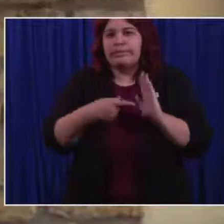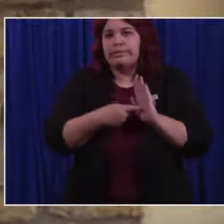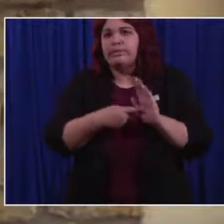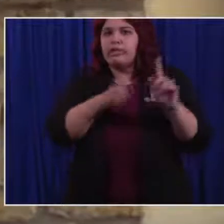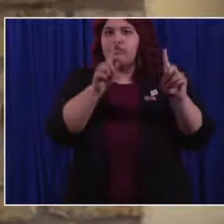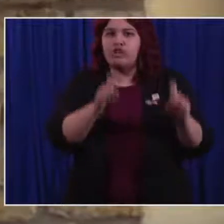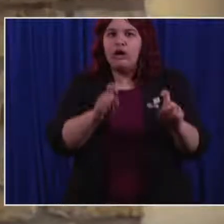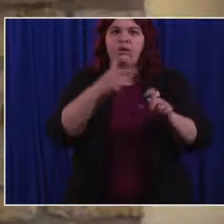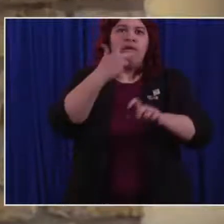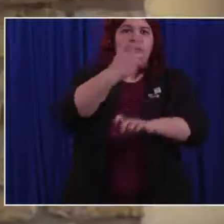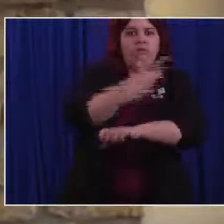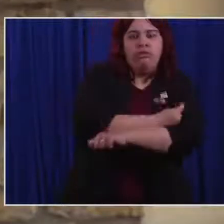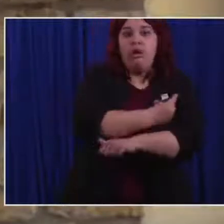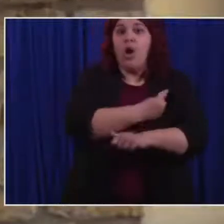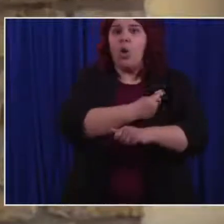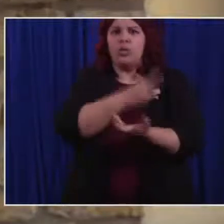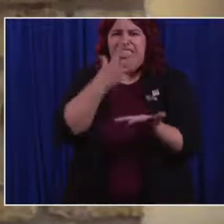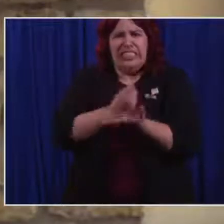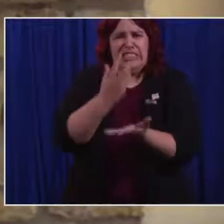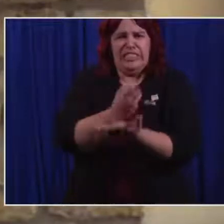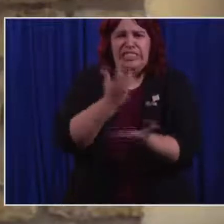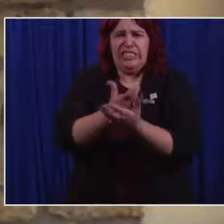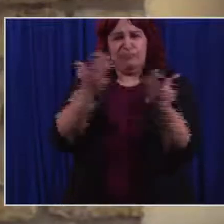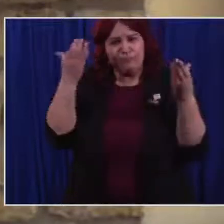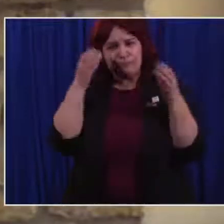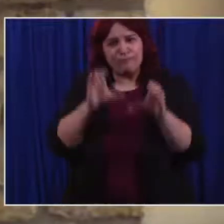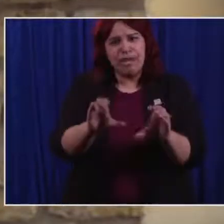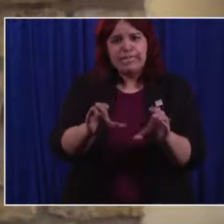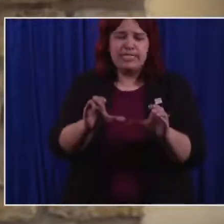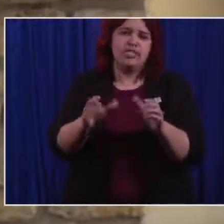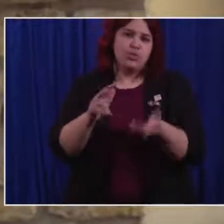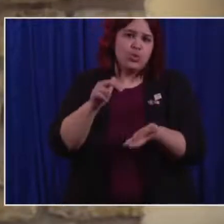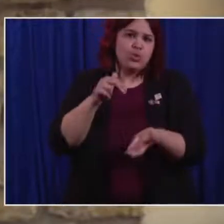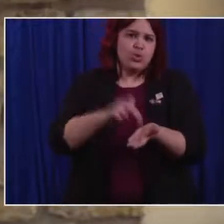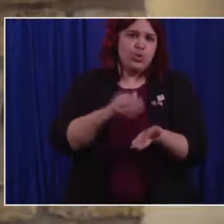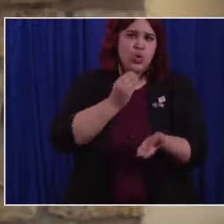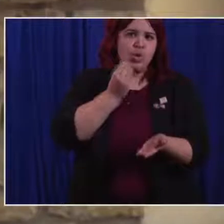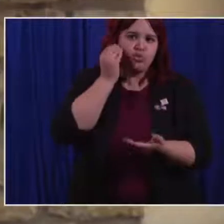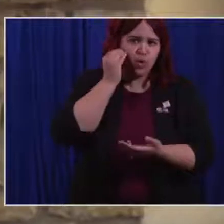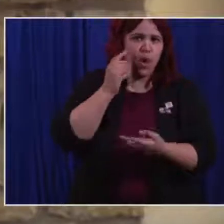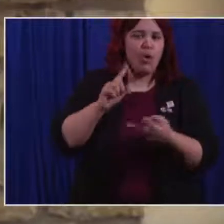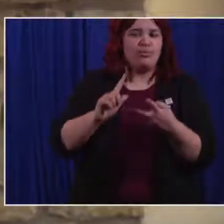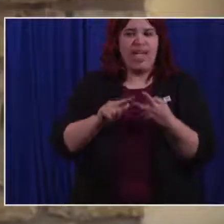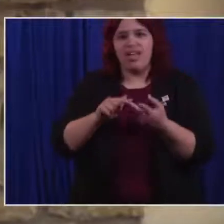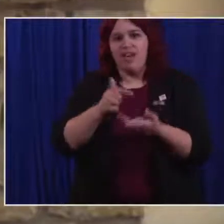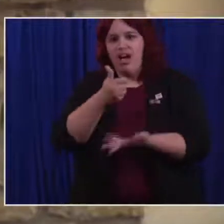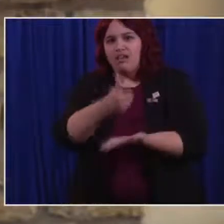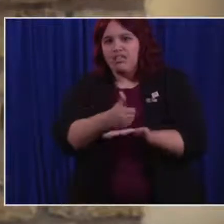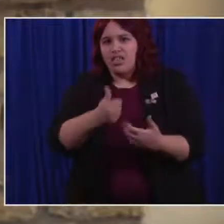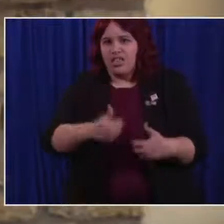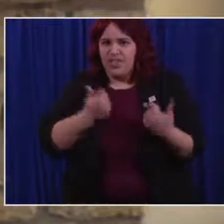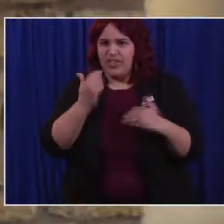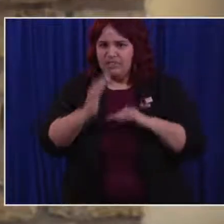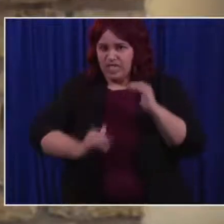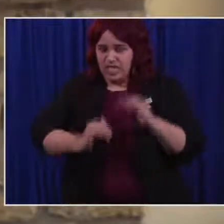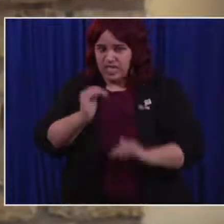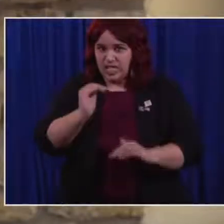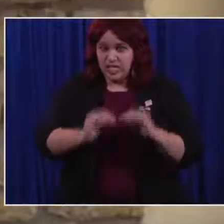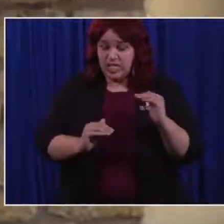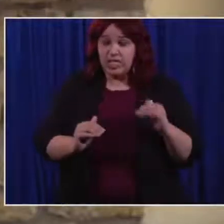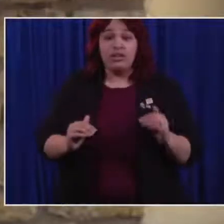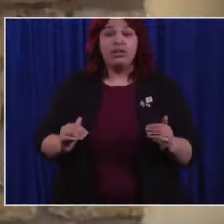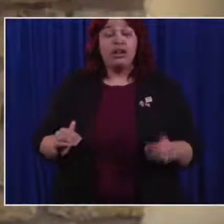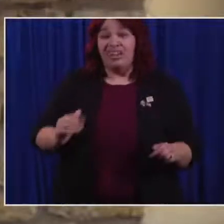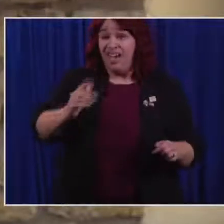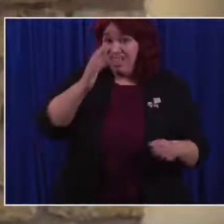at the time. I think, if you look at the vaccinations going out, we absolutely prioritize